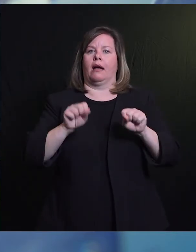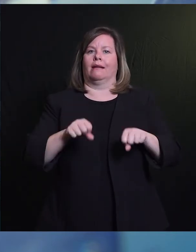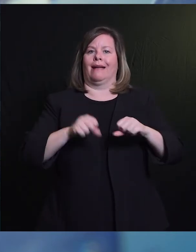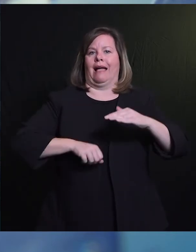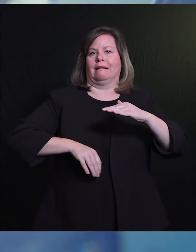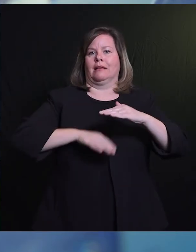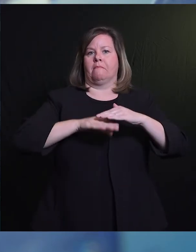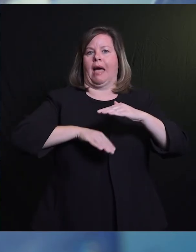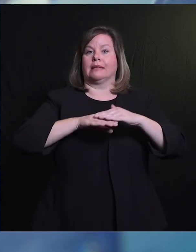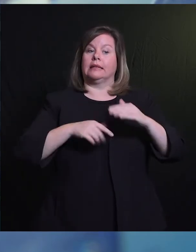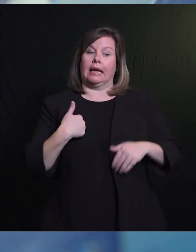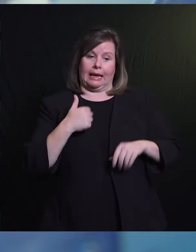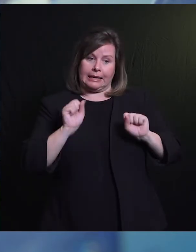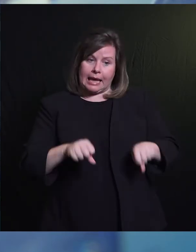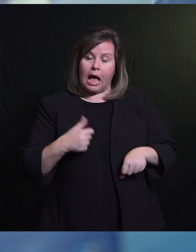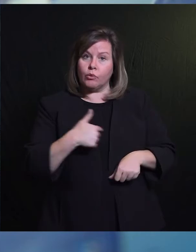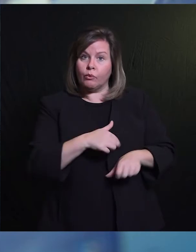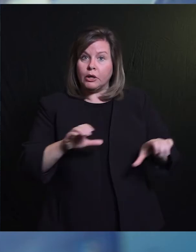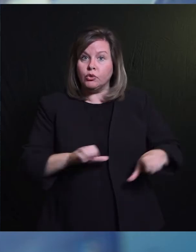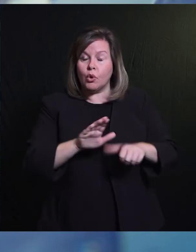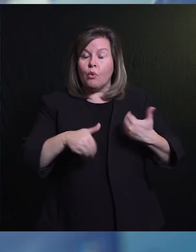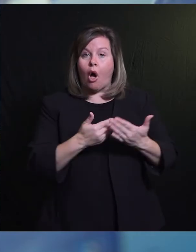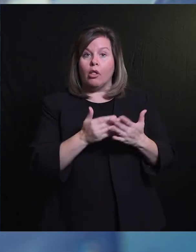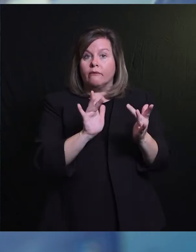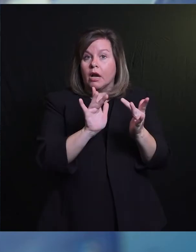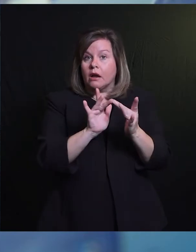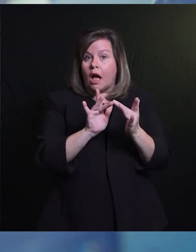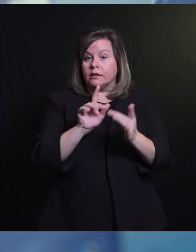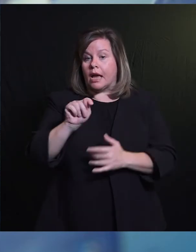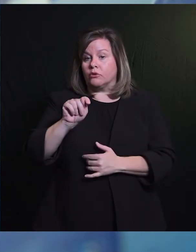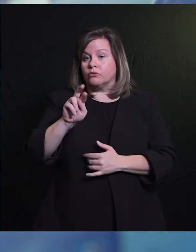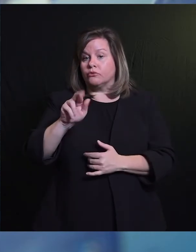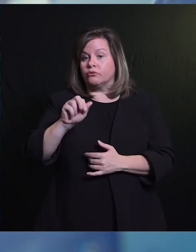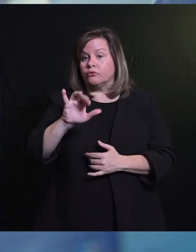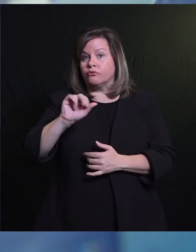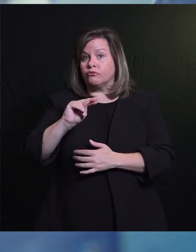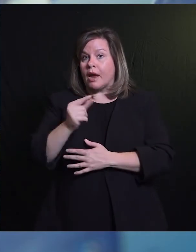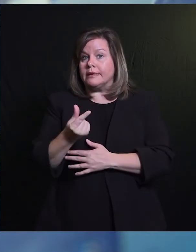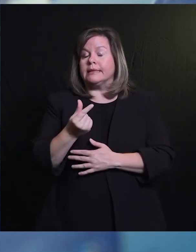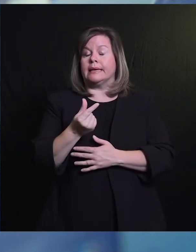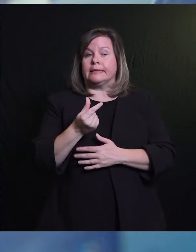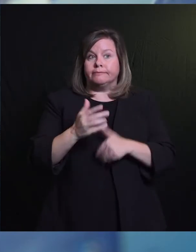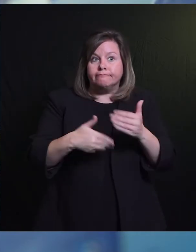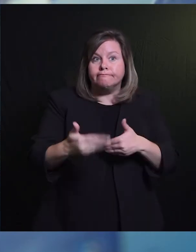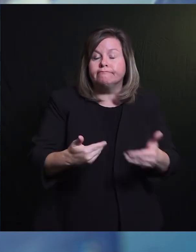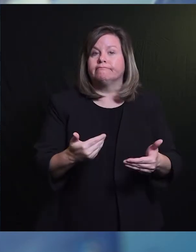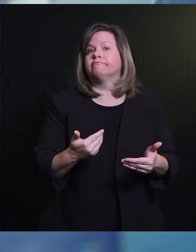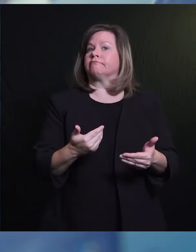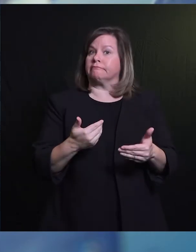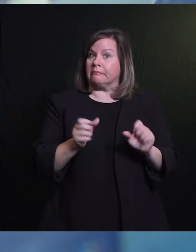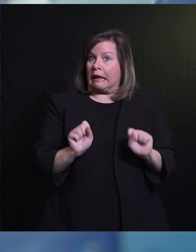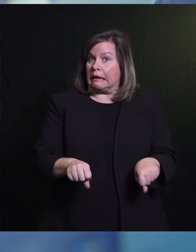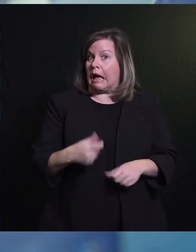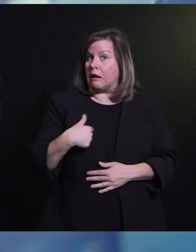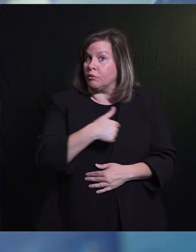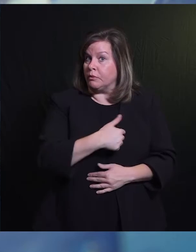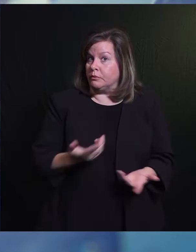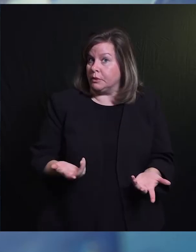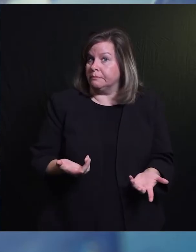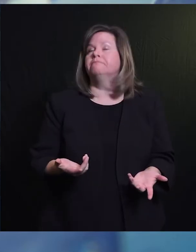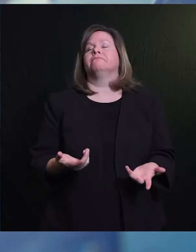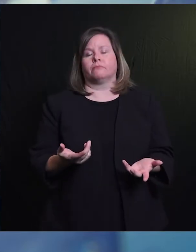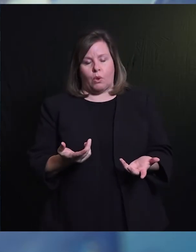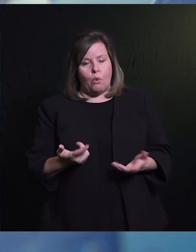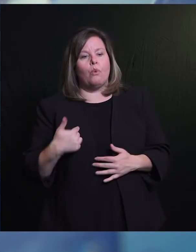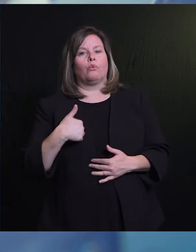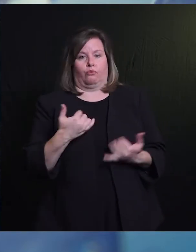to do contact tracing and case investigation in a timely way? And I'm happy to report that right now we are getting to all of